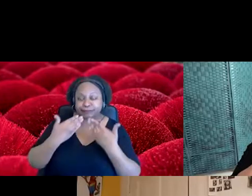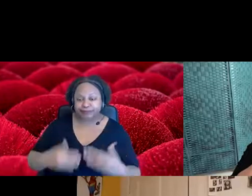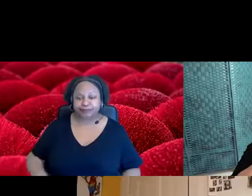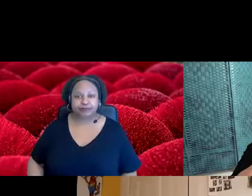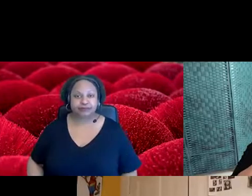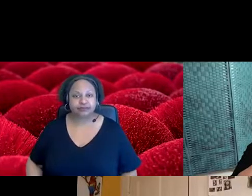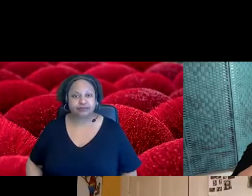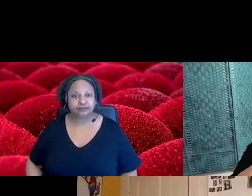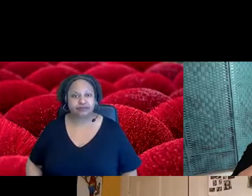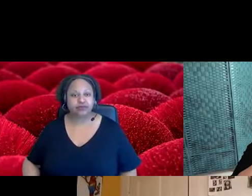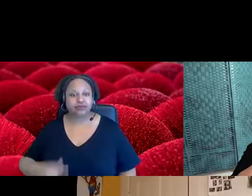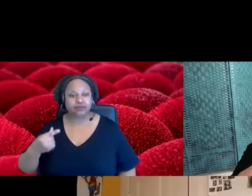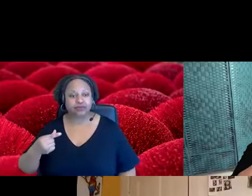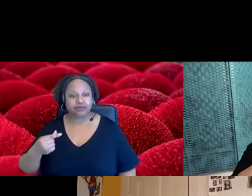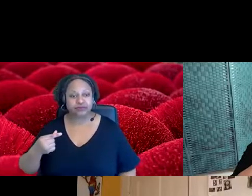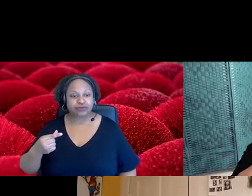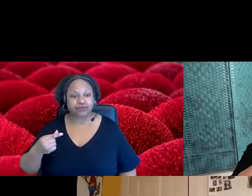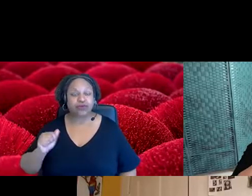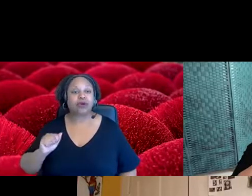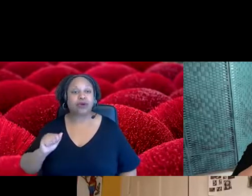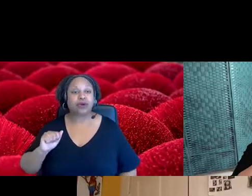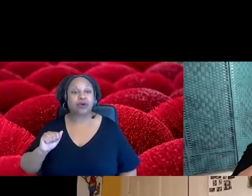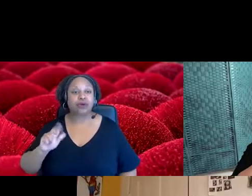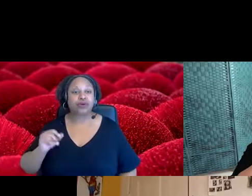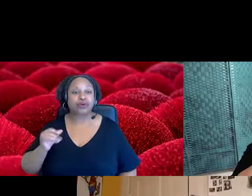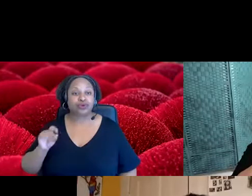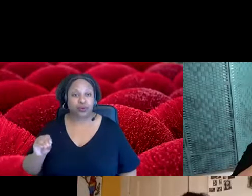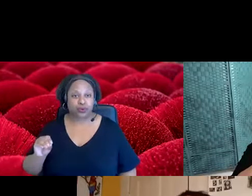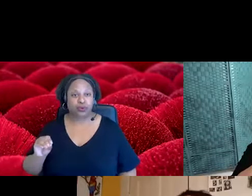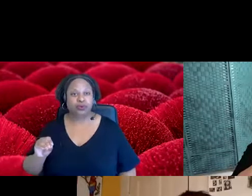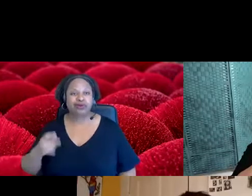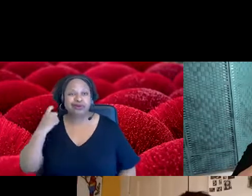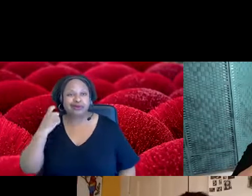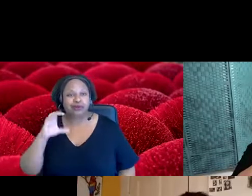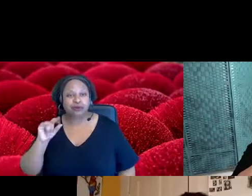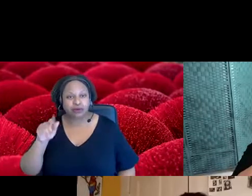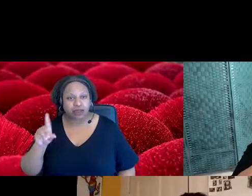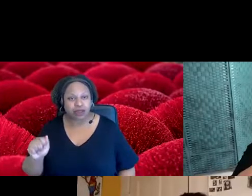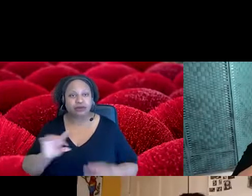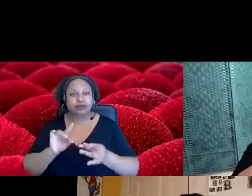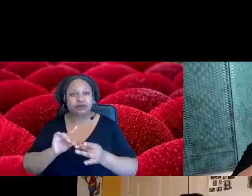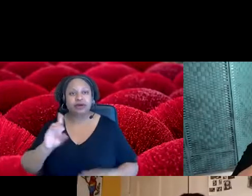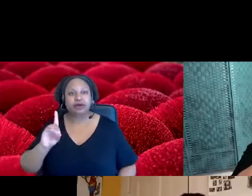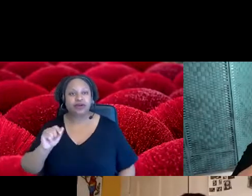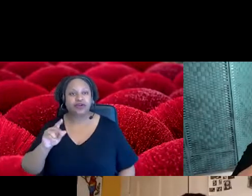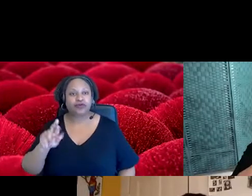I think there's also room for, I think, you know, Claudia, you mentioned Dover Courthouse, and what I always loved about Dover Courthouse